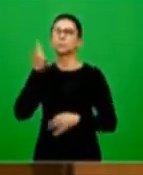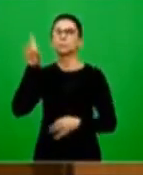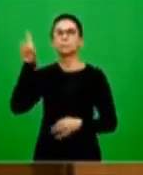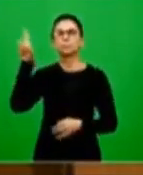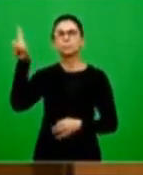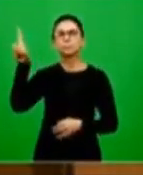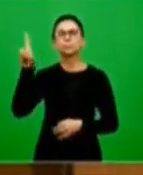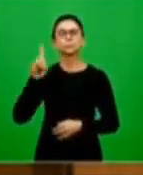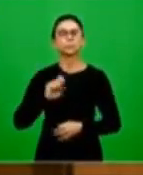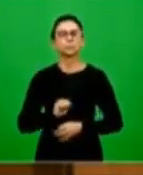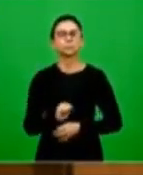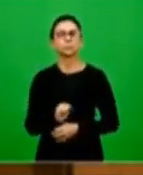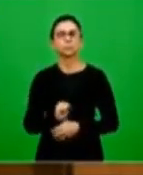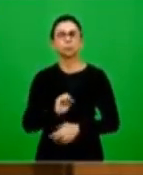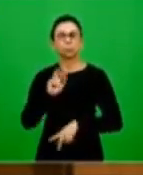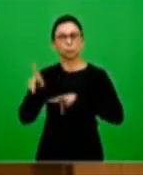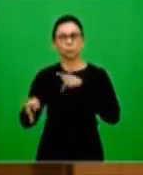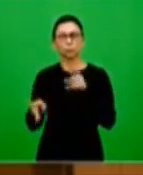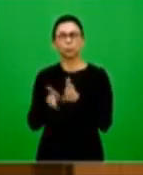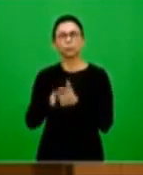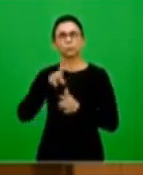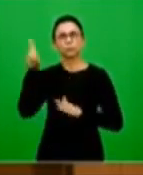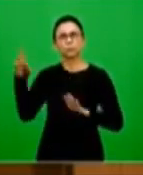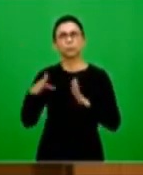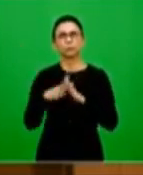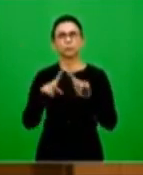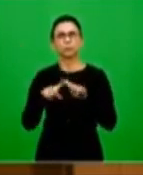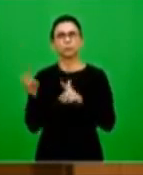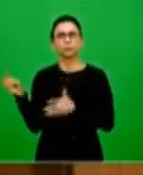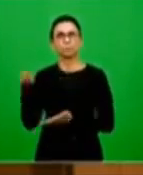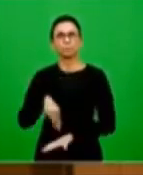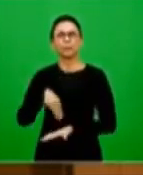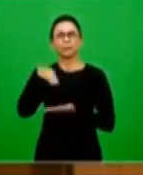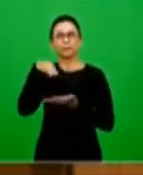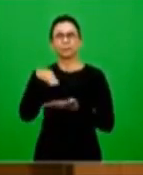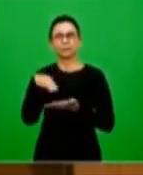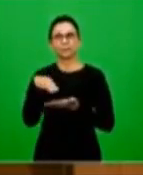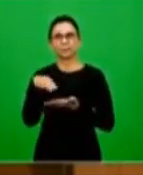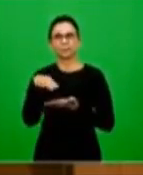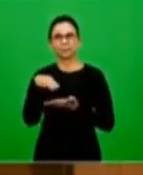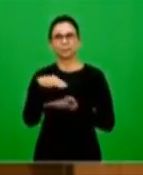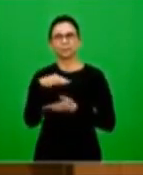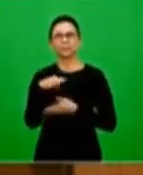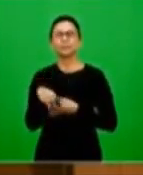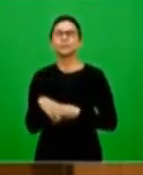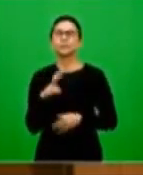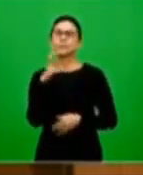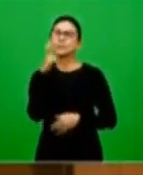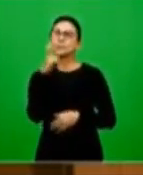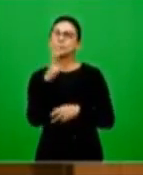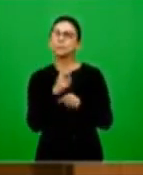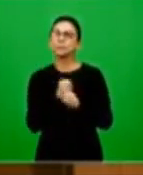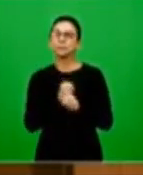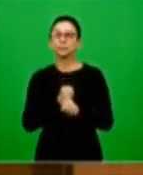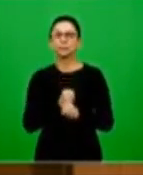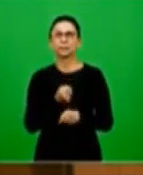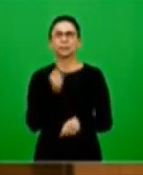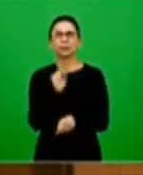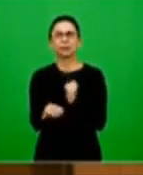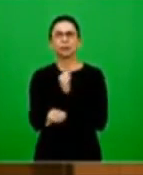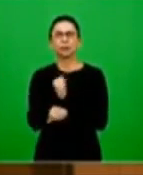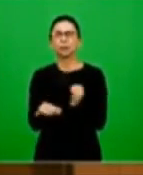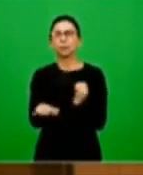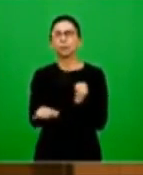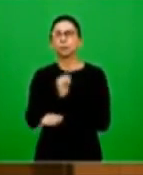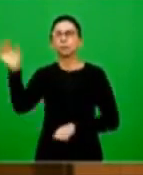we want to glorify the Lord as a church, because the Christian Church Maranatha is completed also their 50 years, where the work